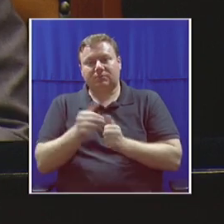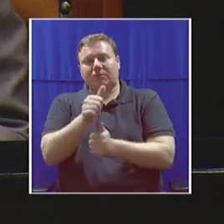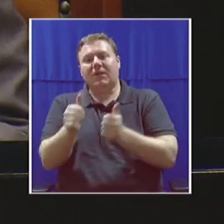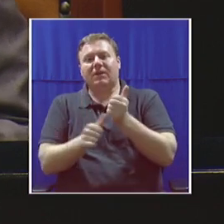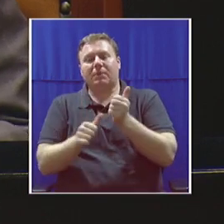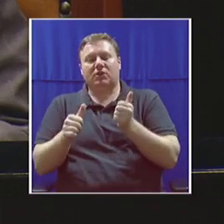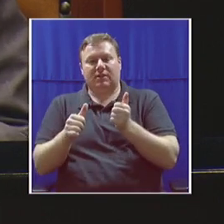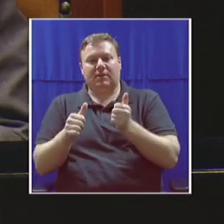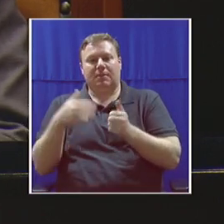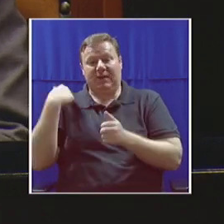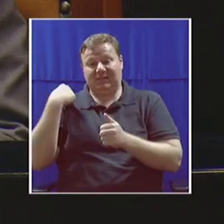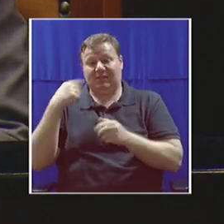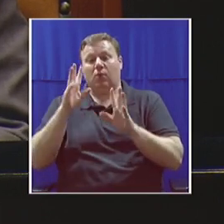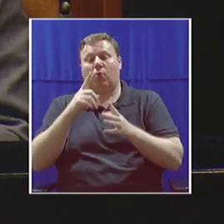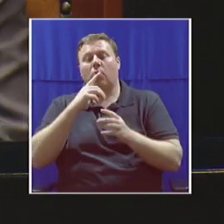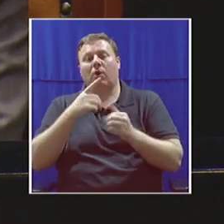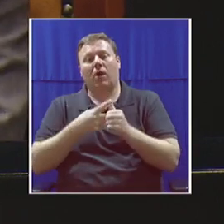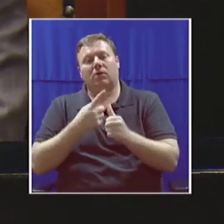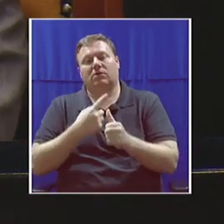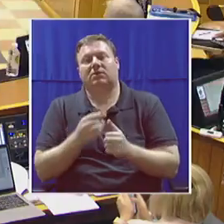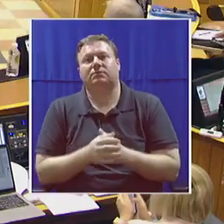minister The Honorable Deputy